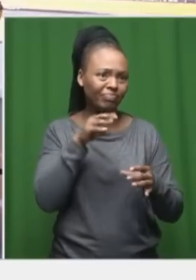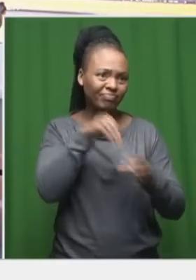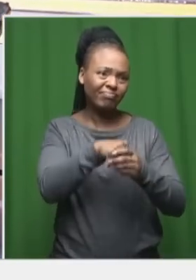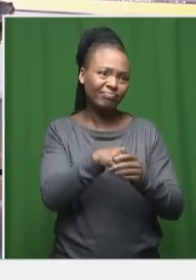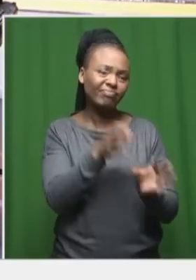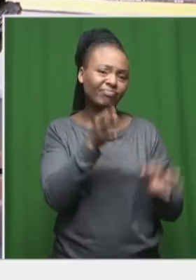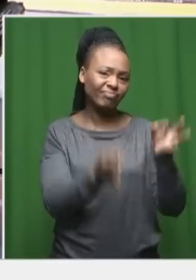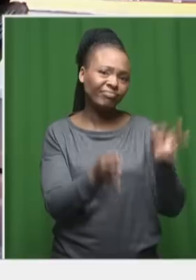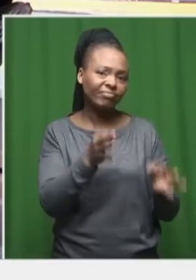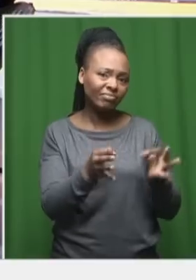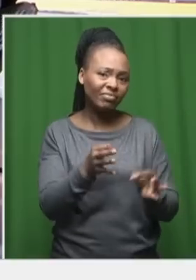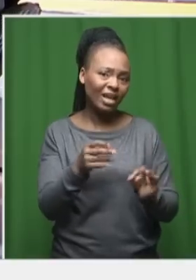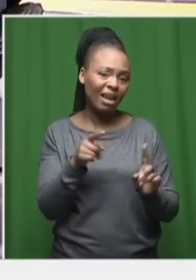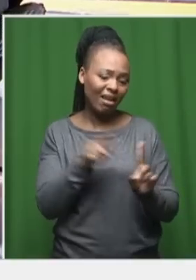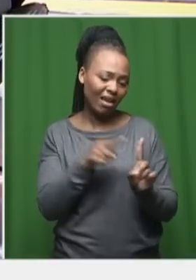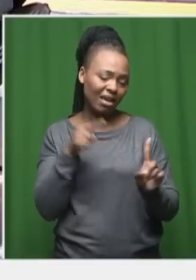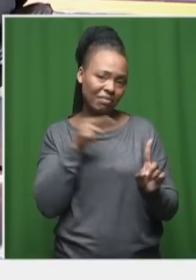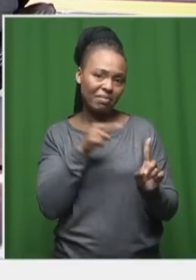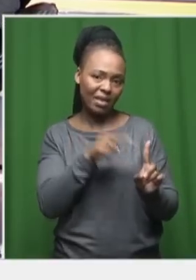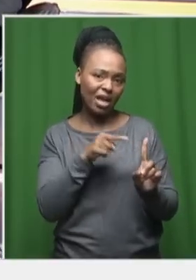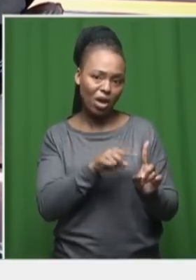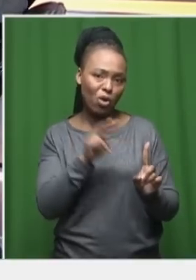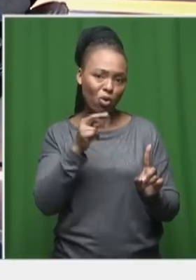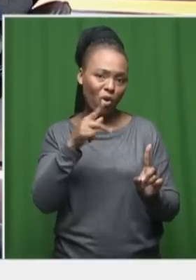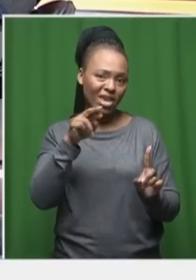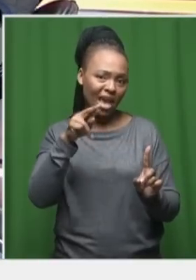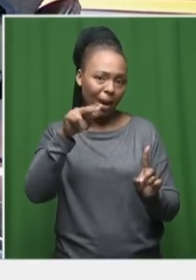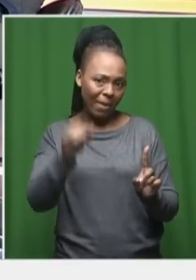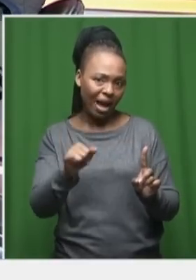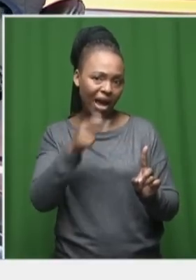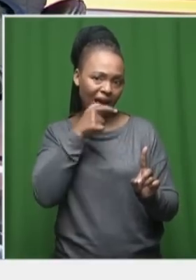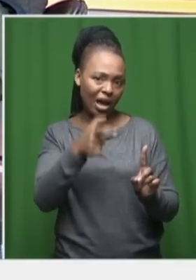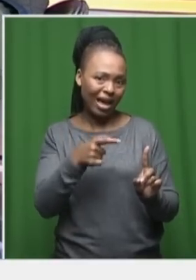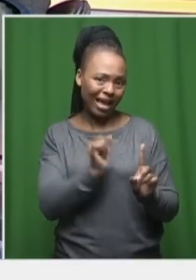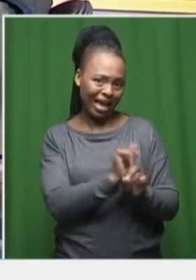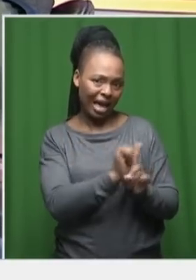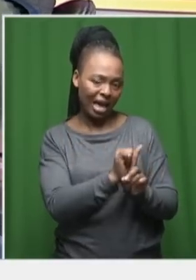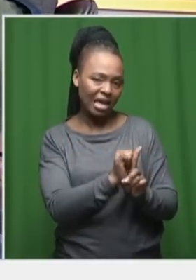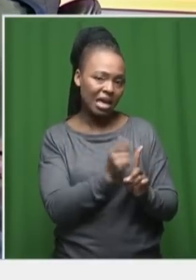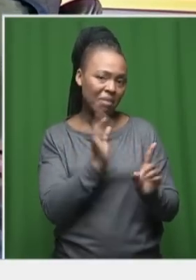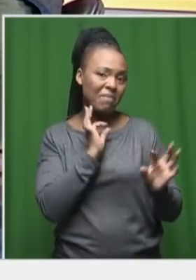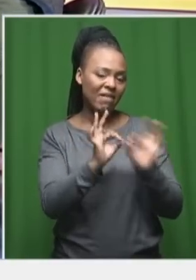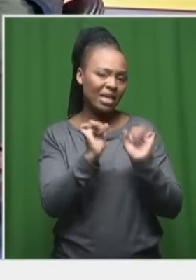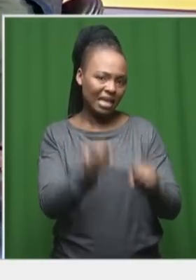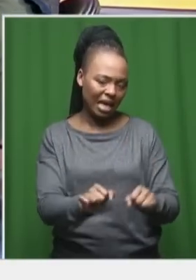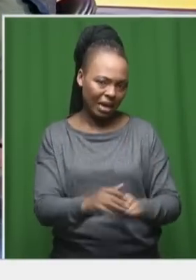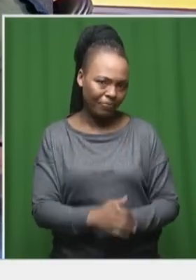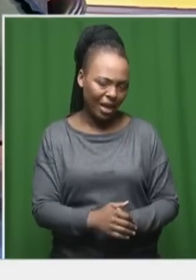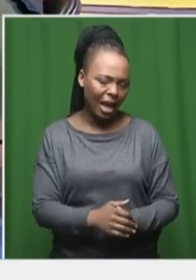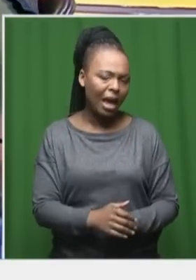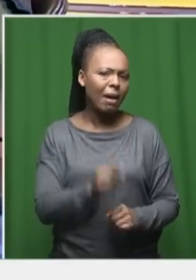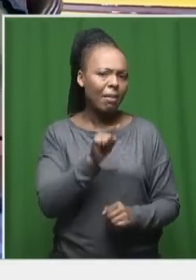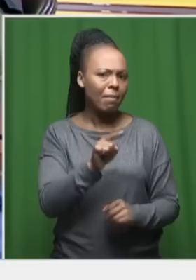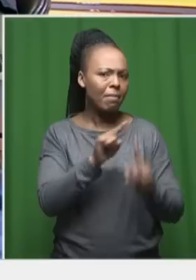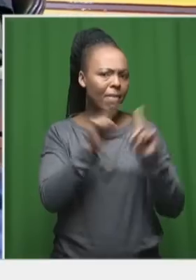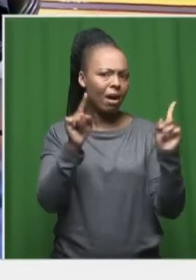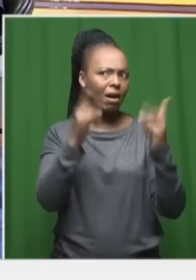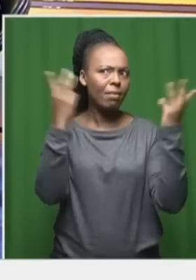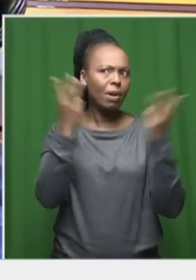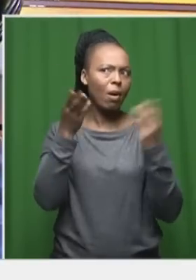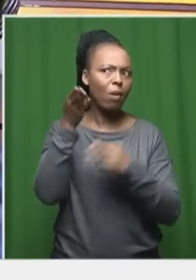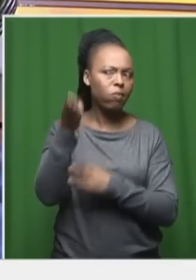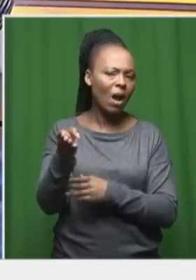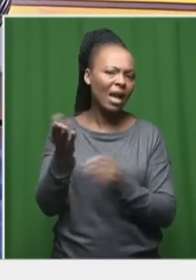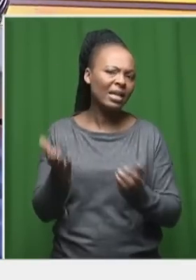the Ngonyama example is a perfect one. But then again, if people are there to serve, at